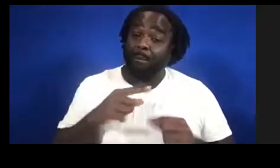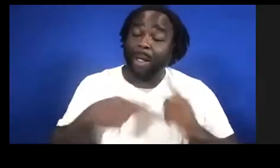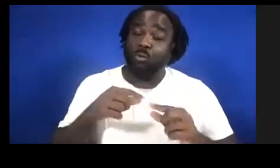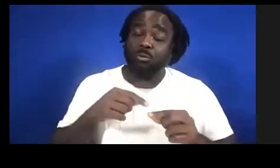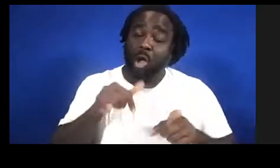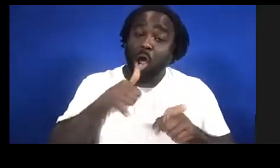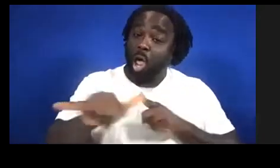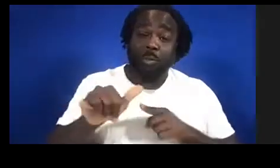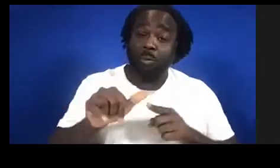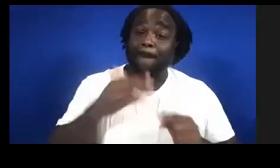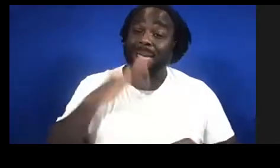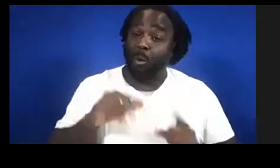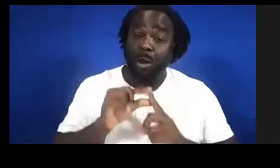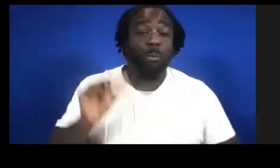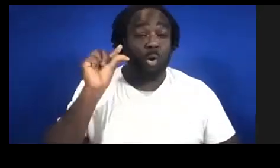second.